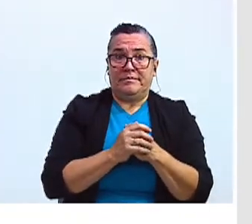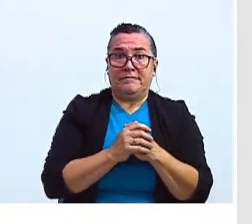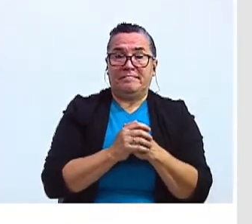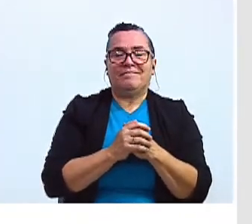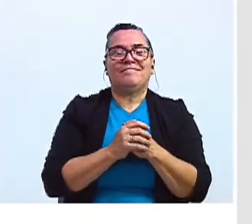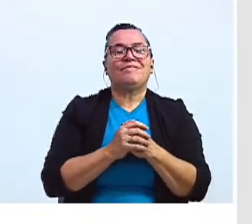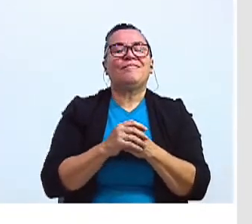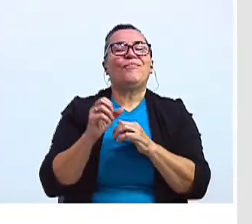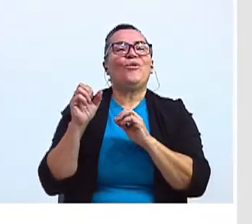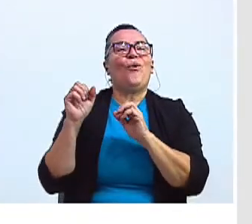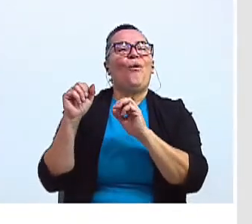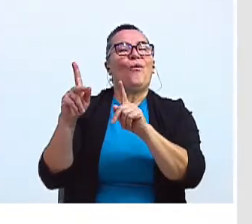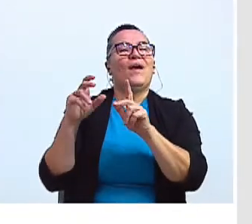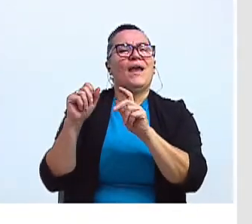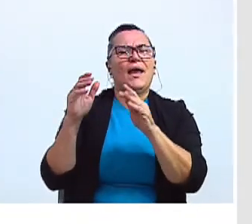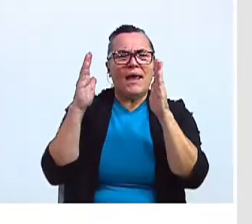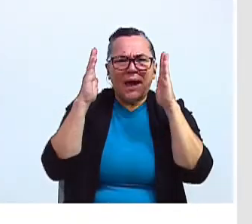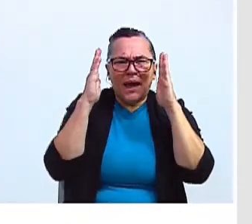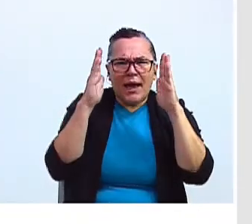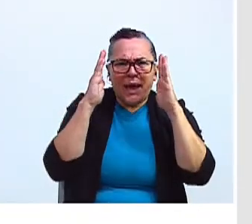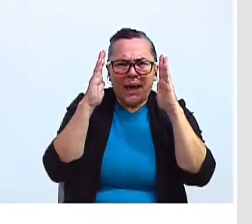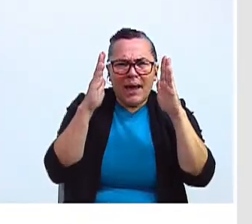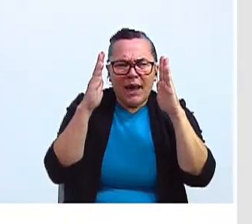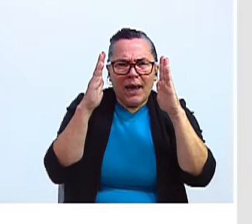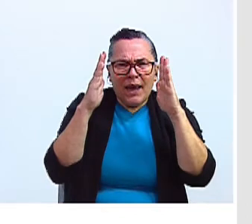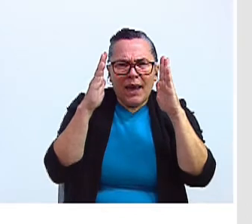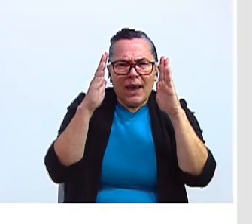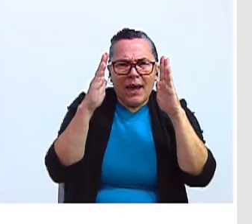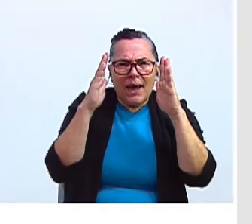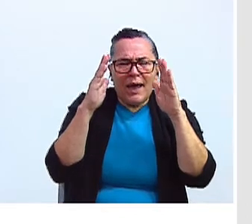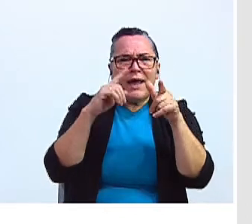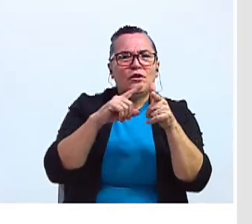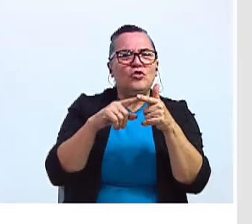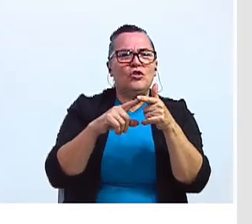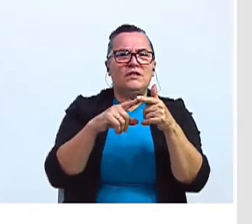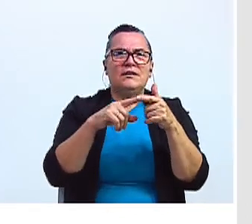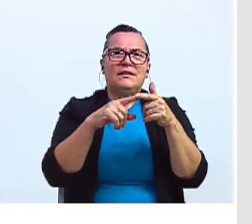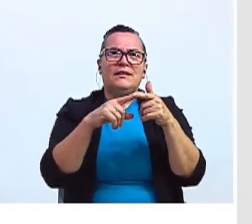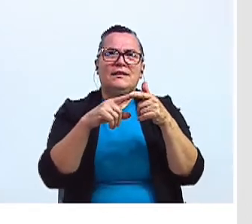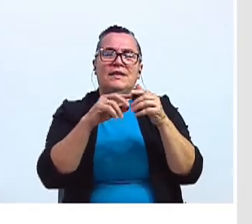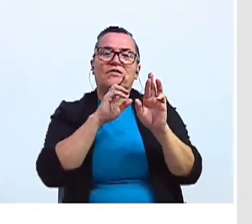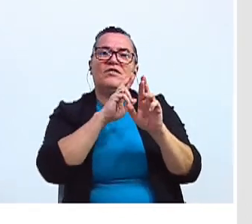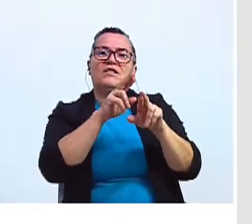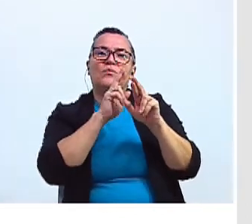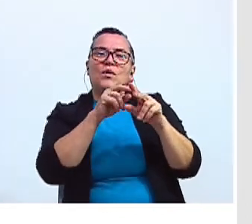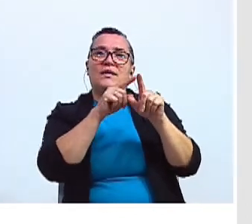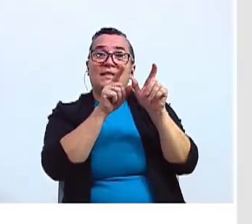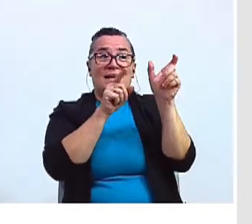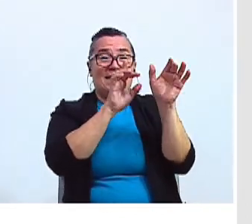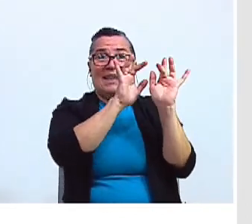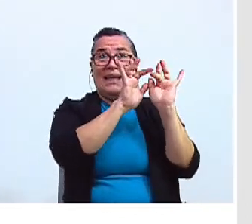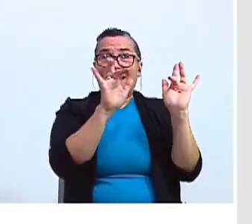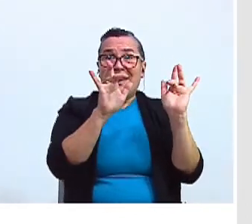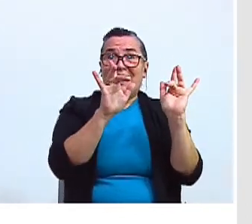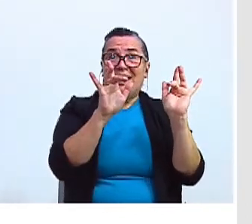Okay, so did you pay a lot of attention? So let's check your answers. Okay,